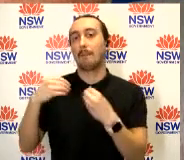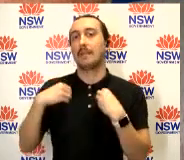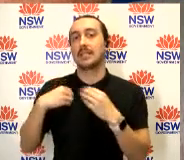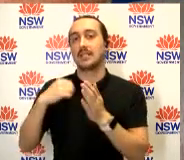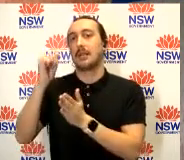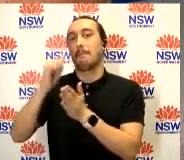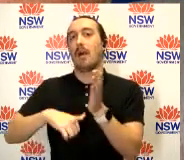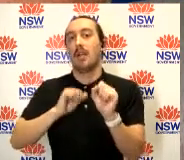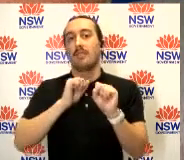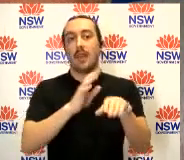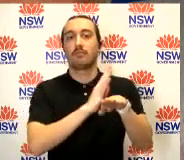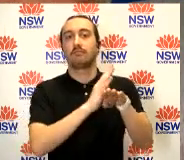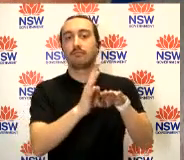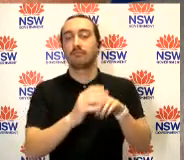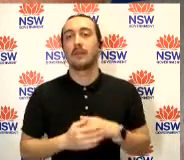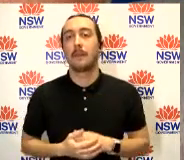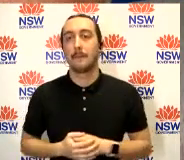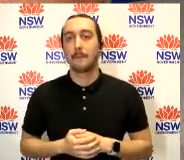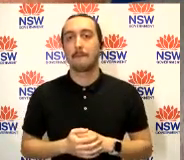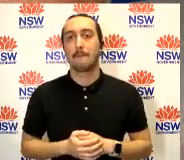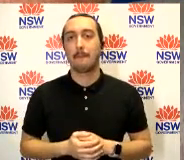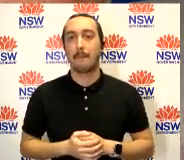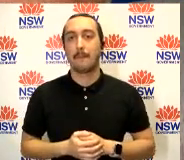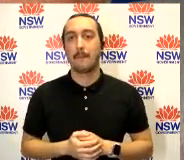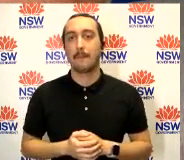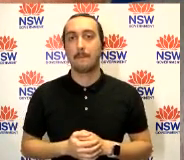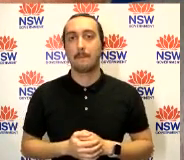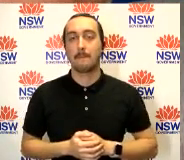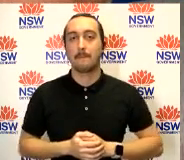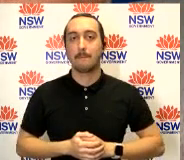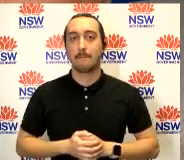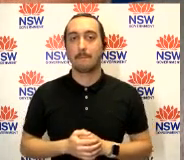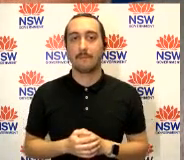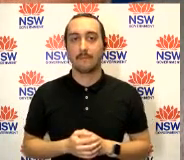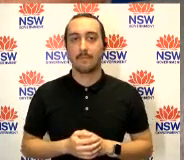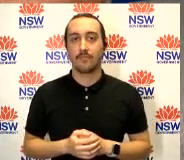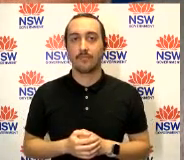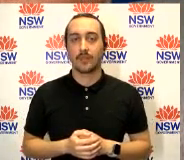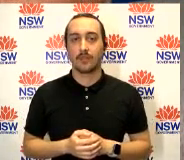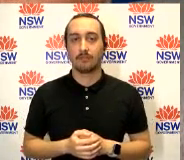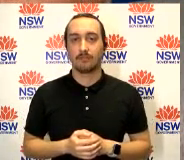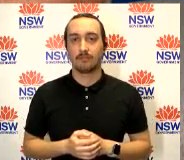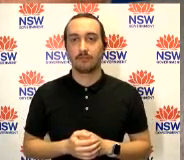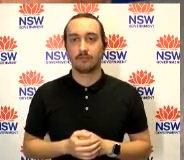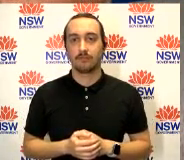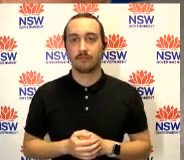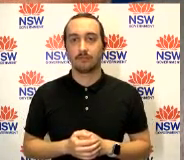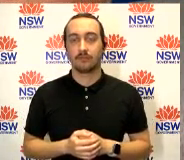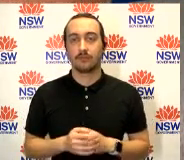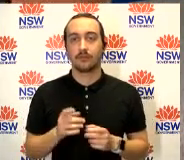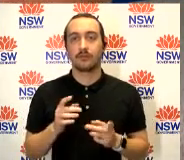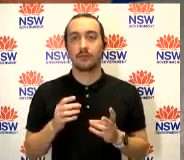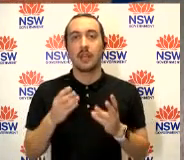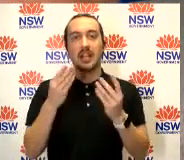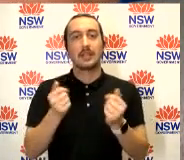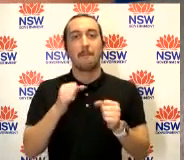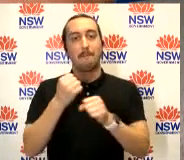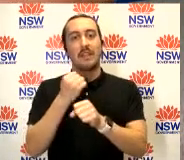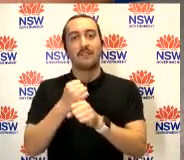think. And some of them are offering services where you can actually go in and play with the system and they'll provide